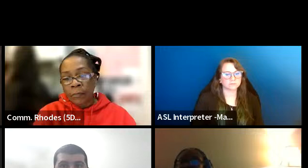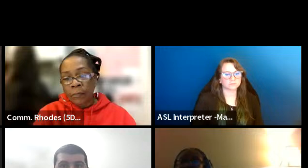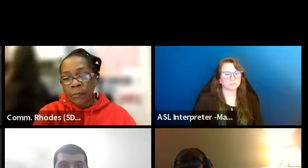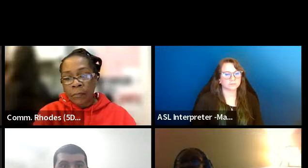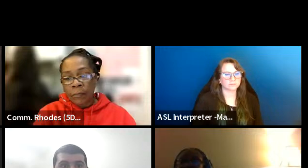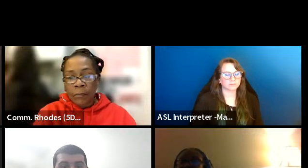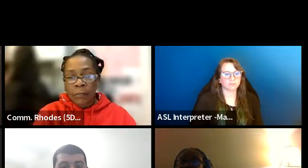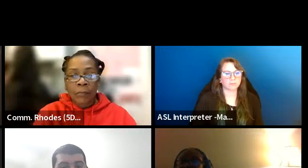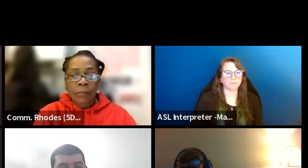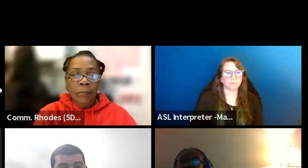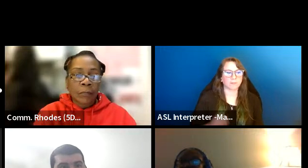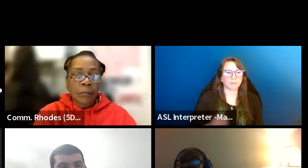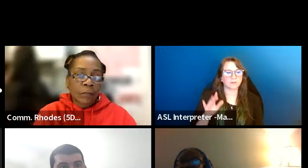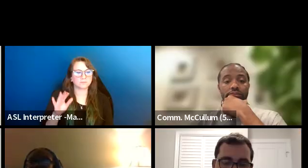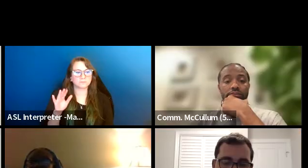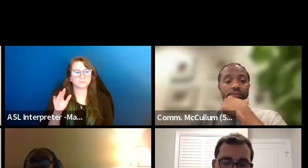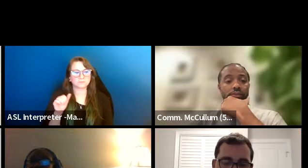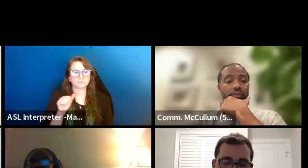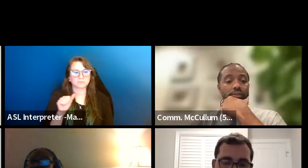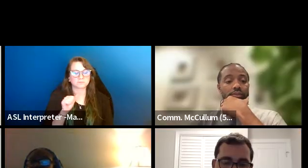Yeah, I don't really see